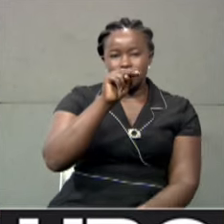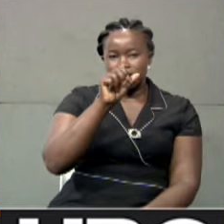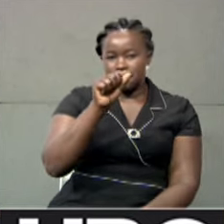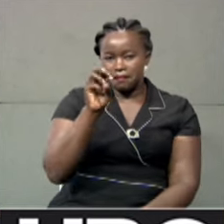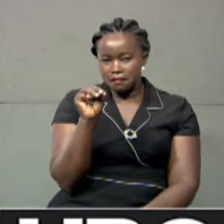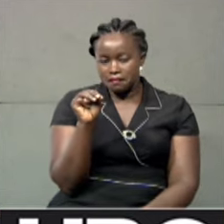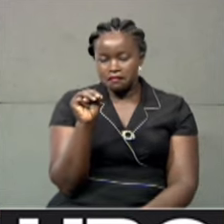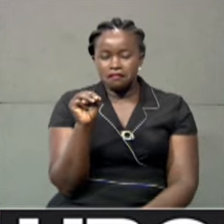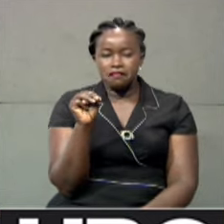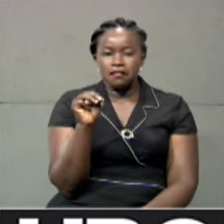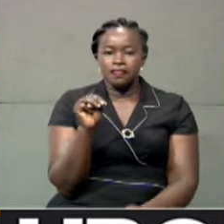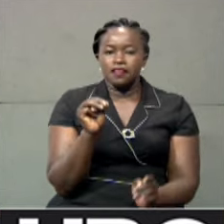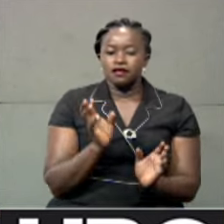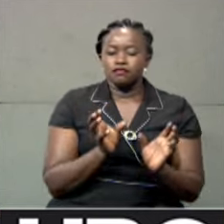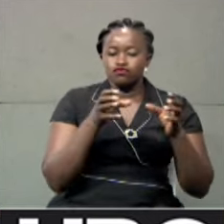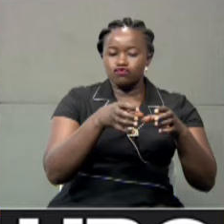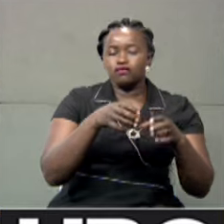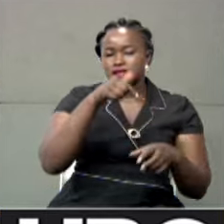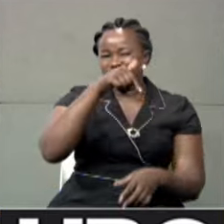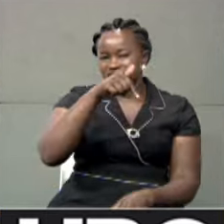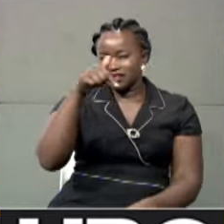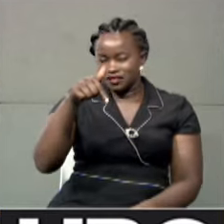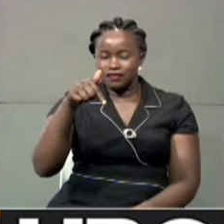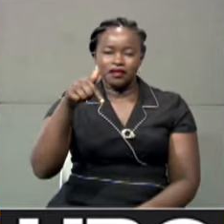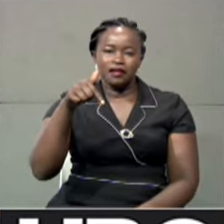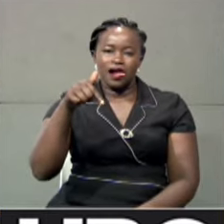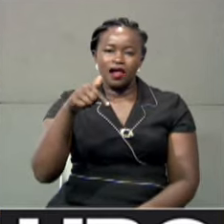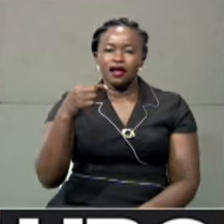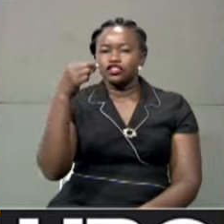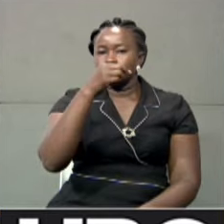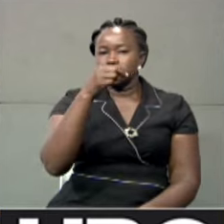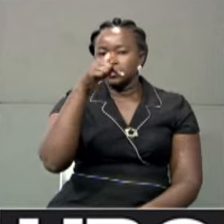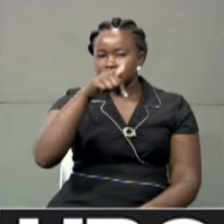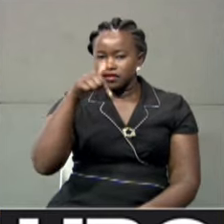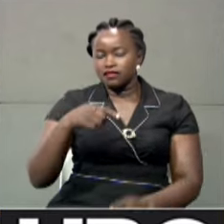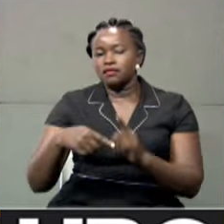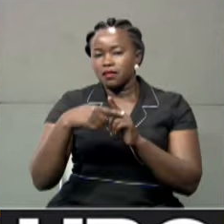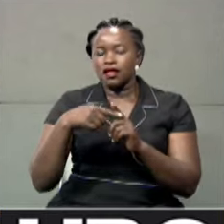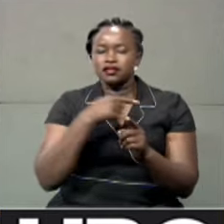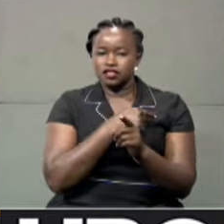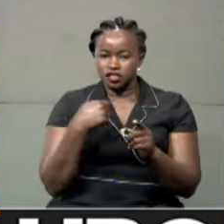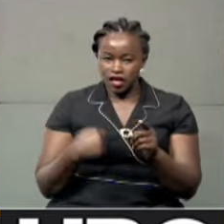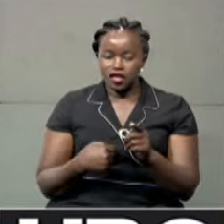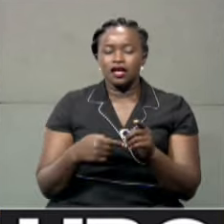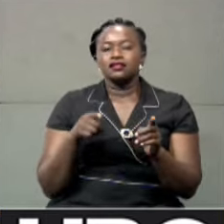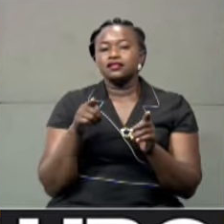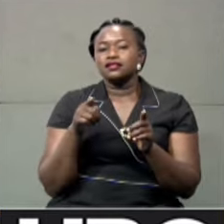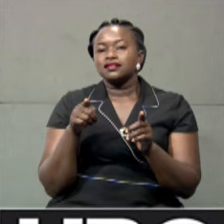Movement and the Group of 77, G77 plus China, and the